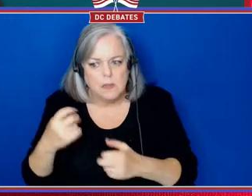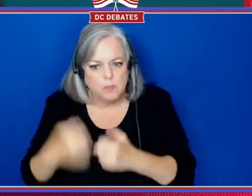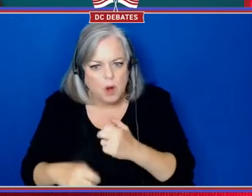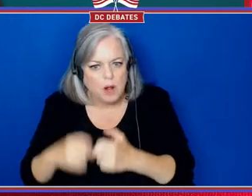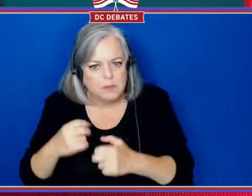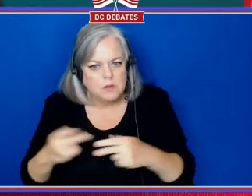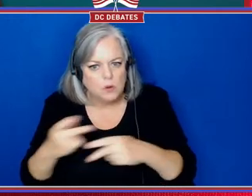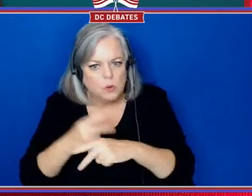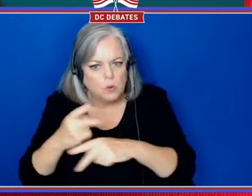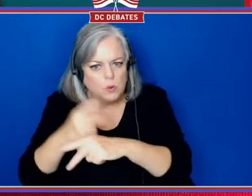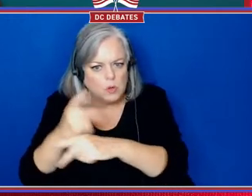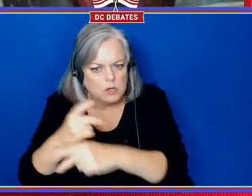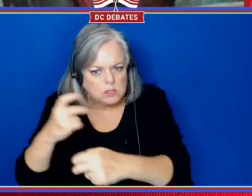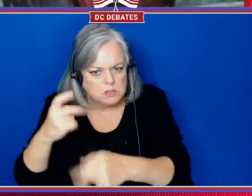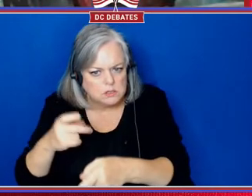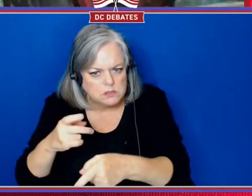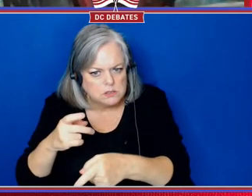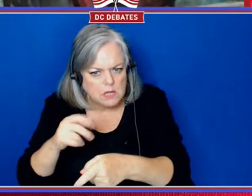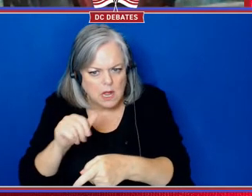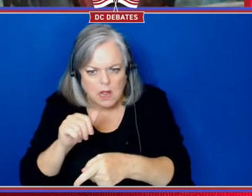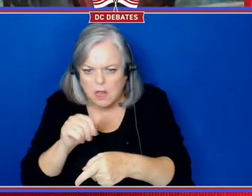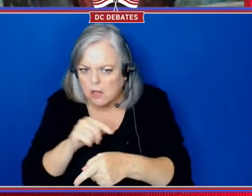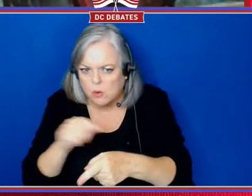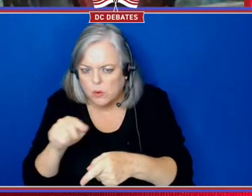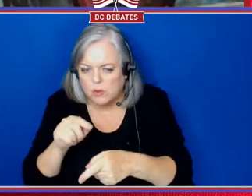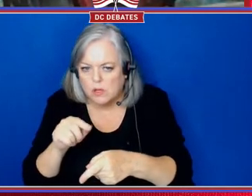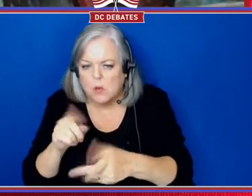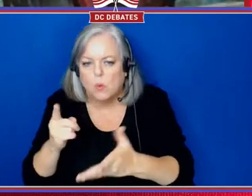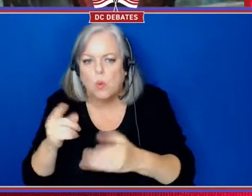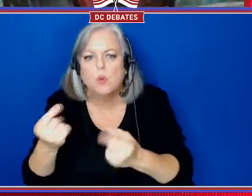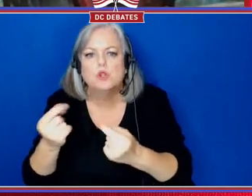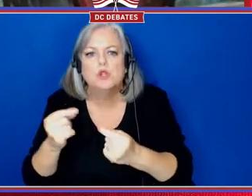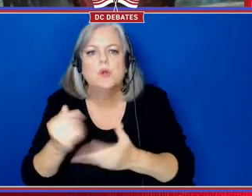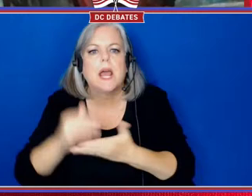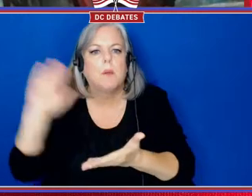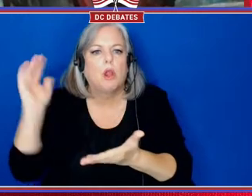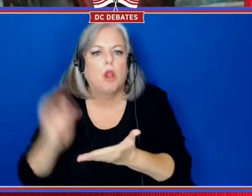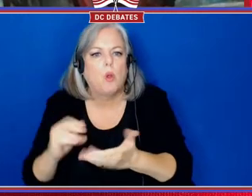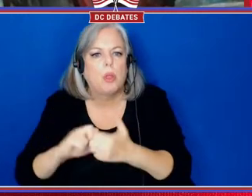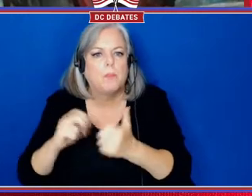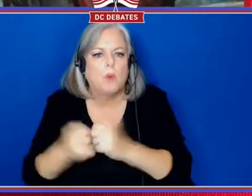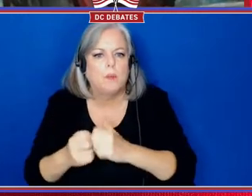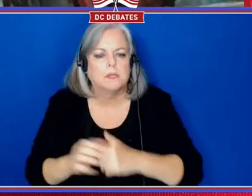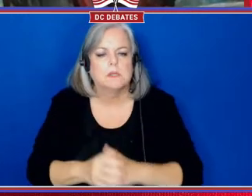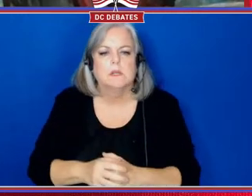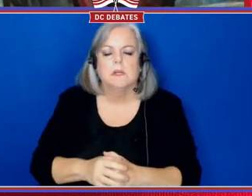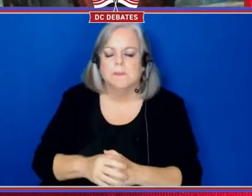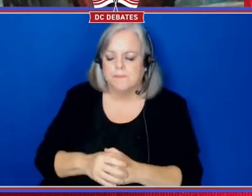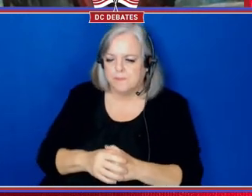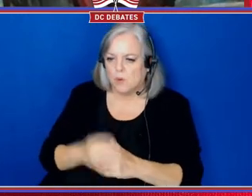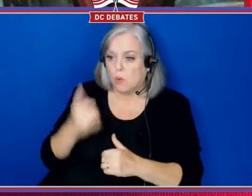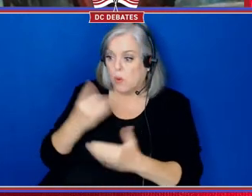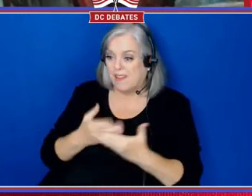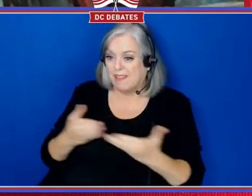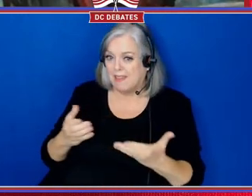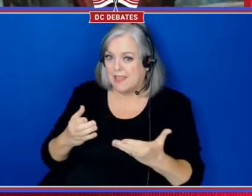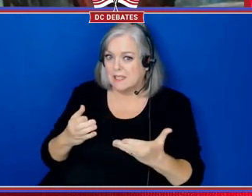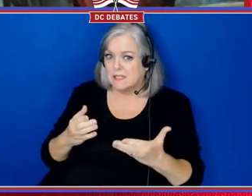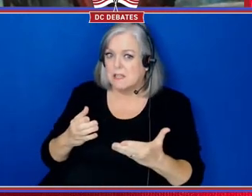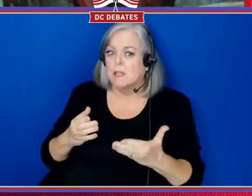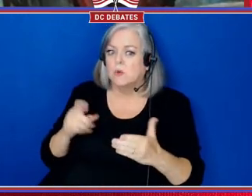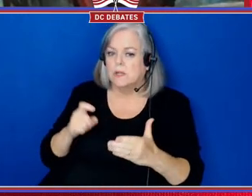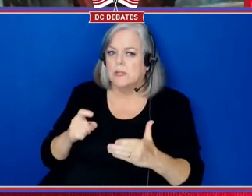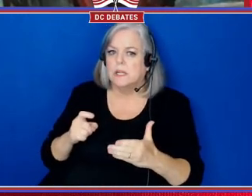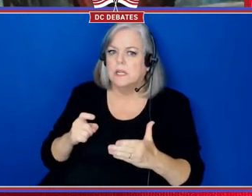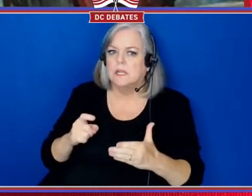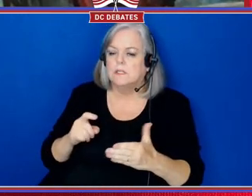alleviate these problems? One of the things we need to do is put ownership on all our local jurisdictions, including the